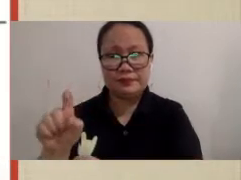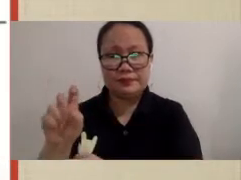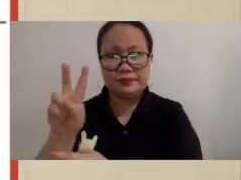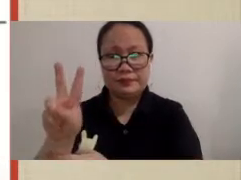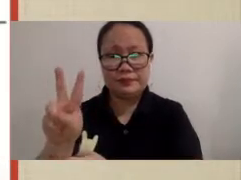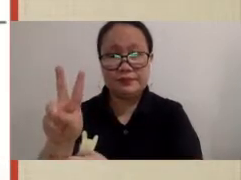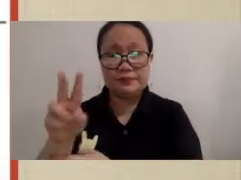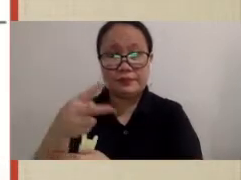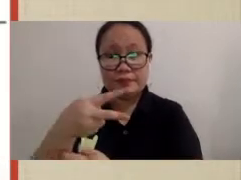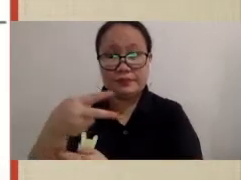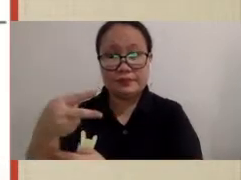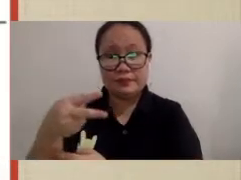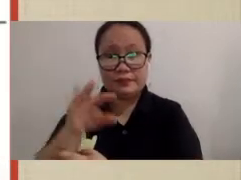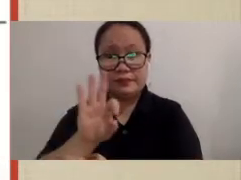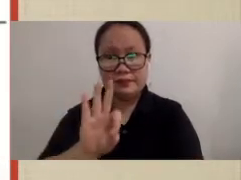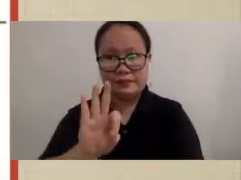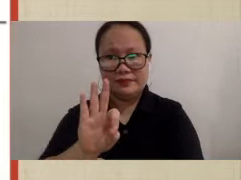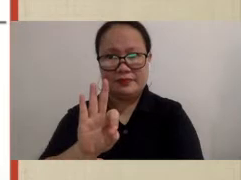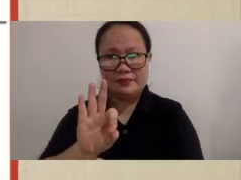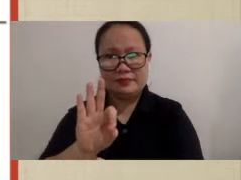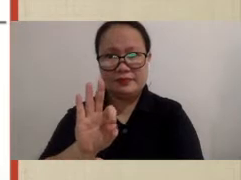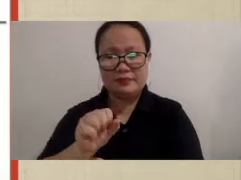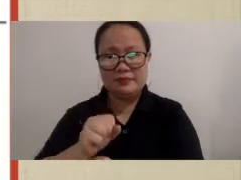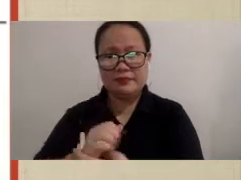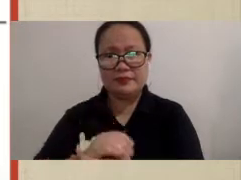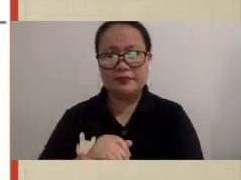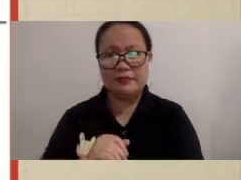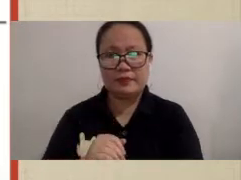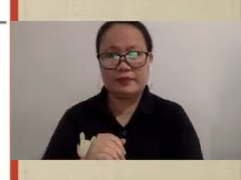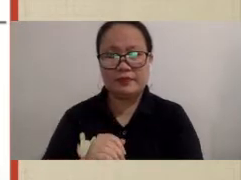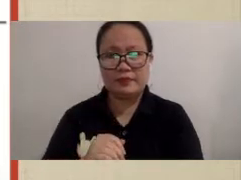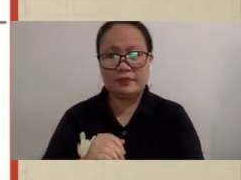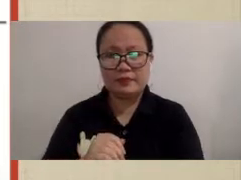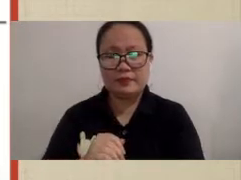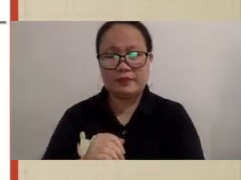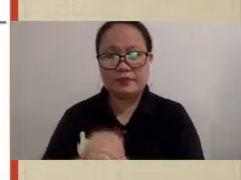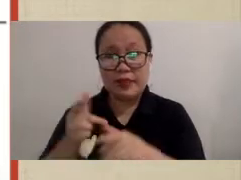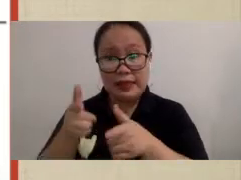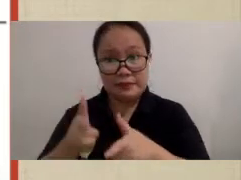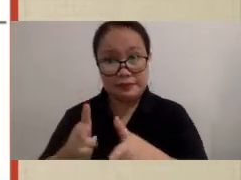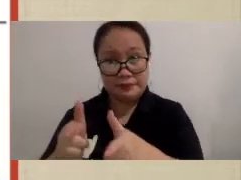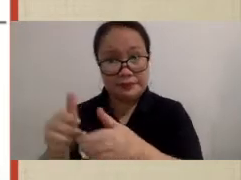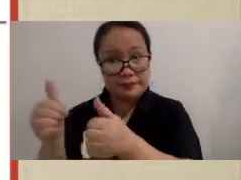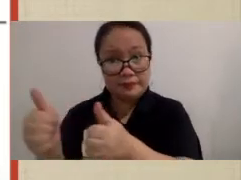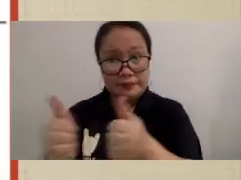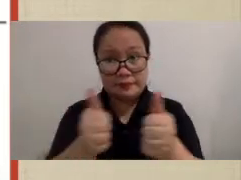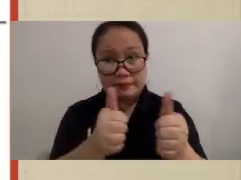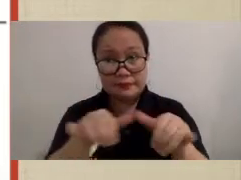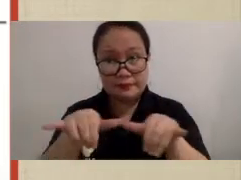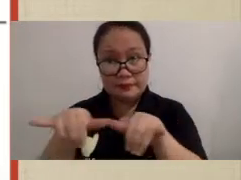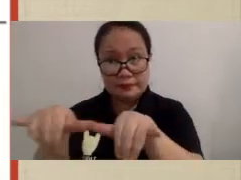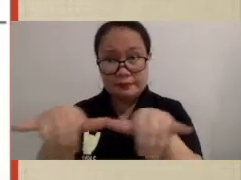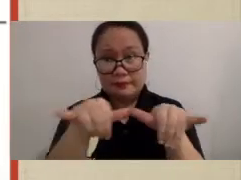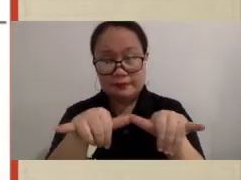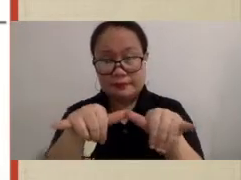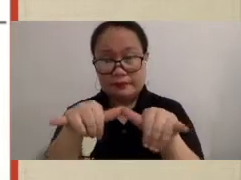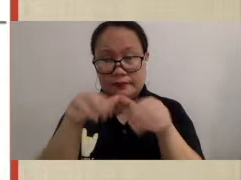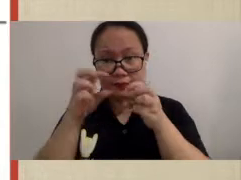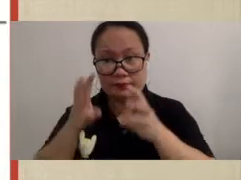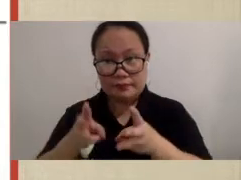Next, we have here 6x squared is equal to 9. So let us arrange